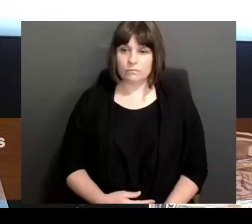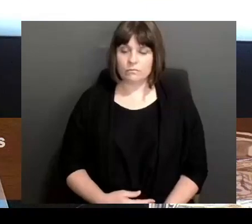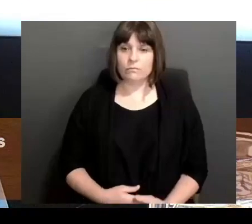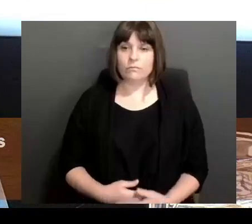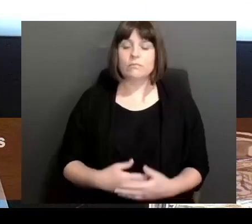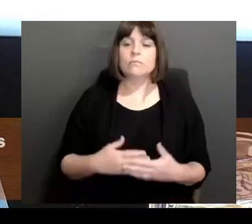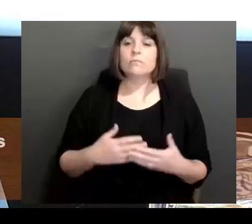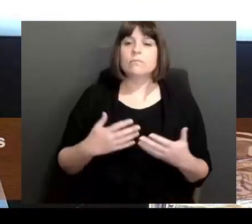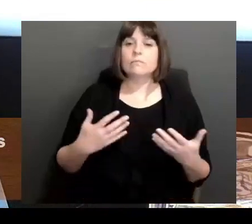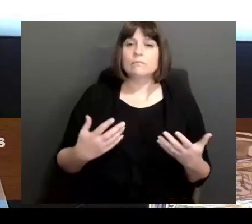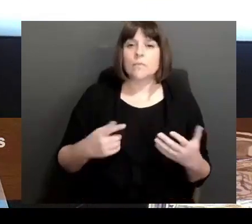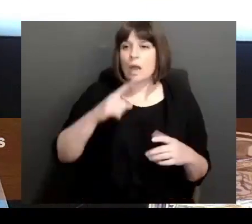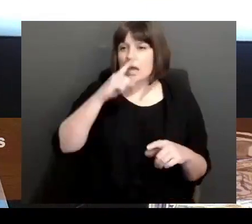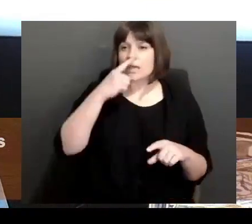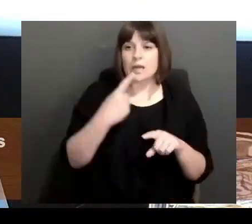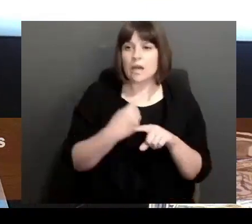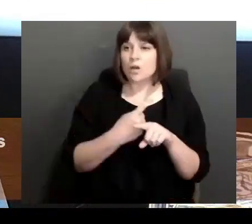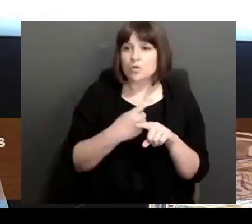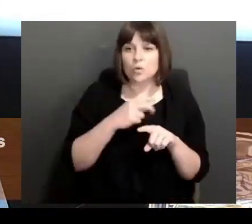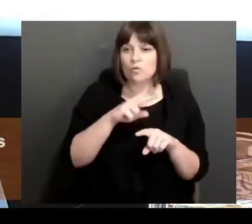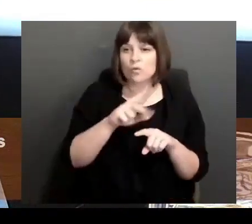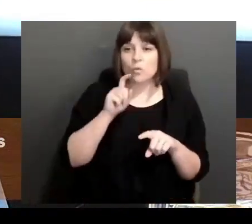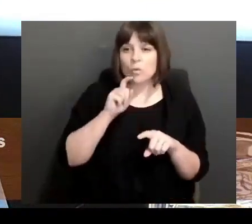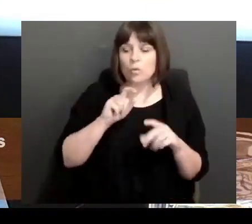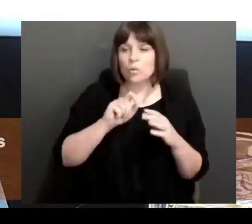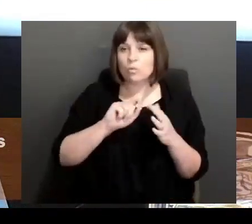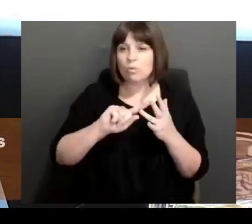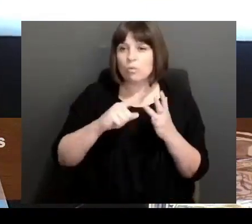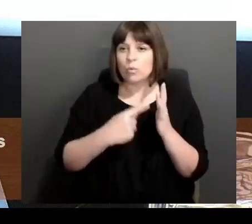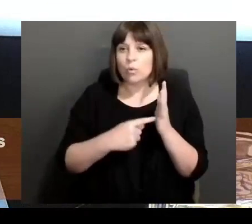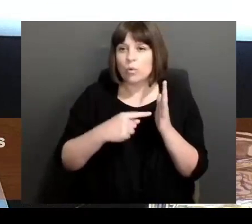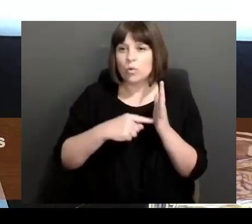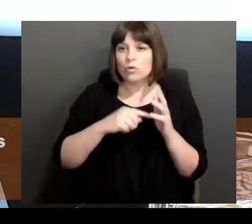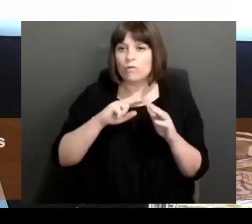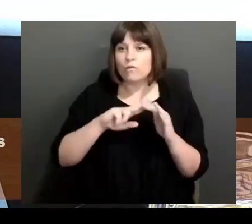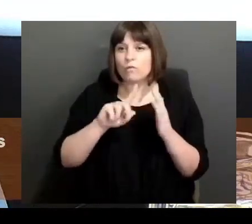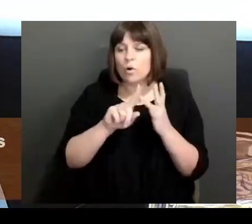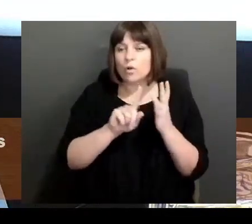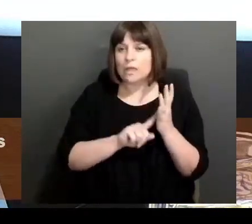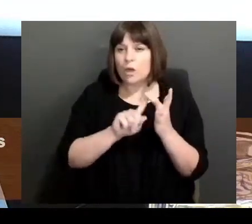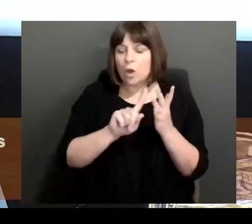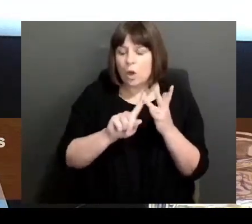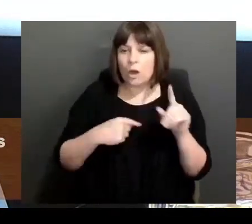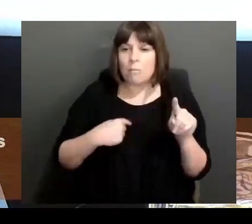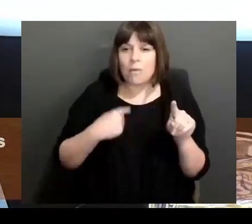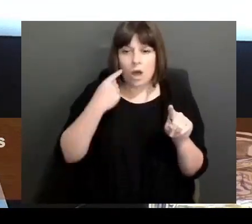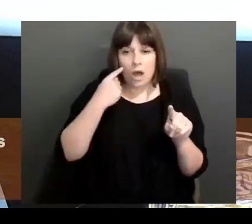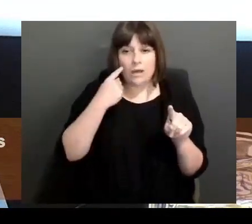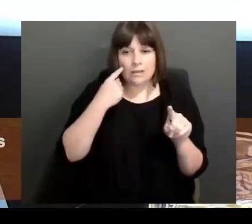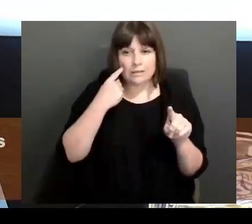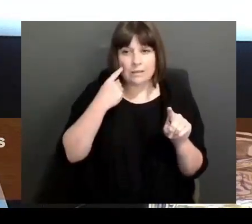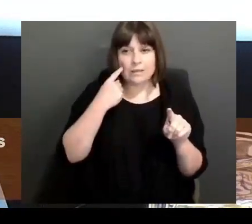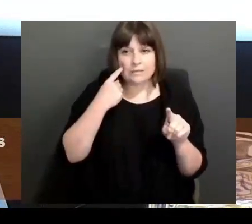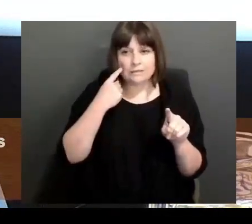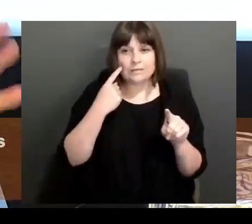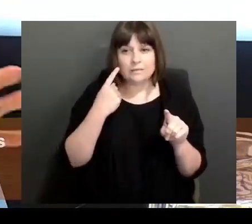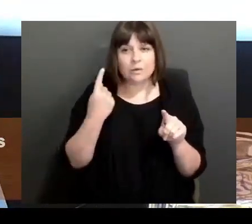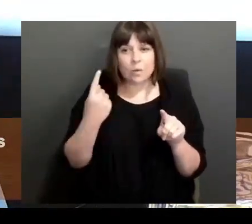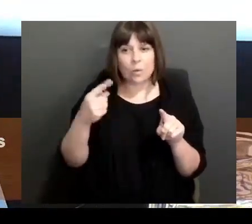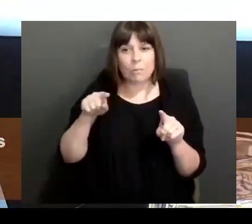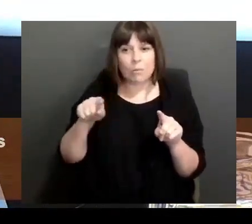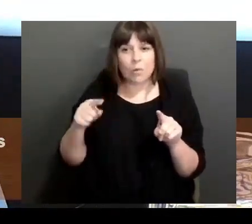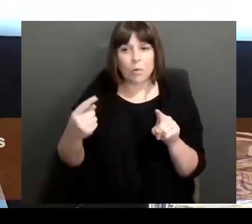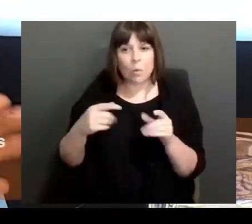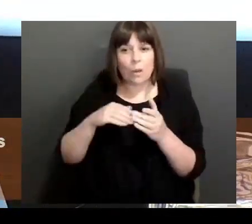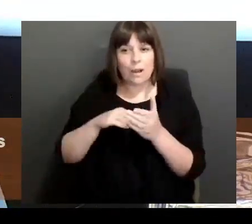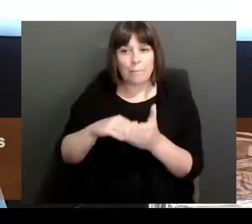but I know that there's been some more a value much greater than $1.1 million that have gone towards that. But